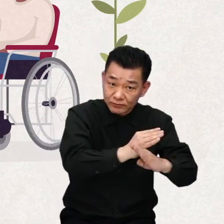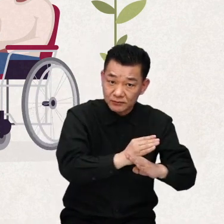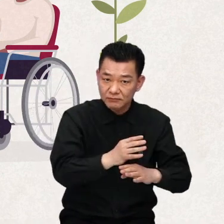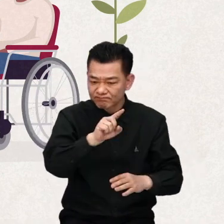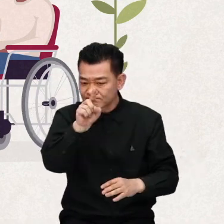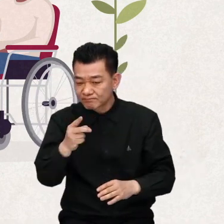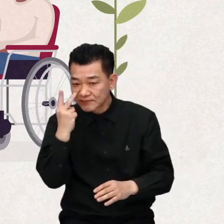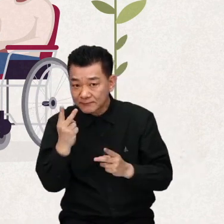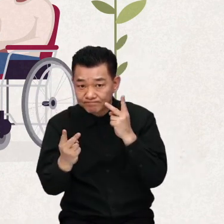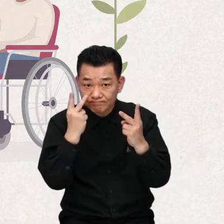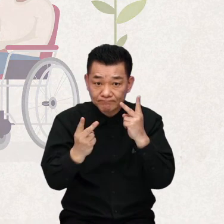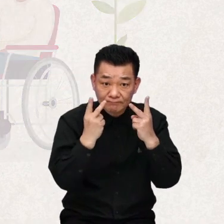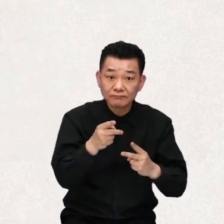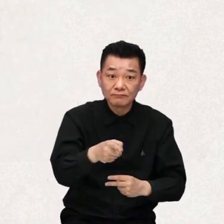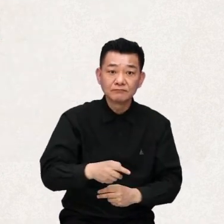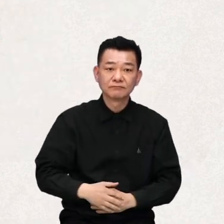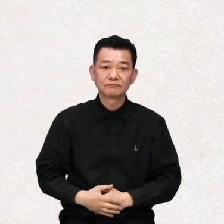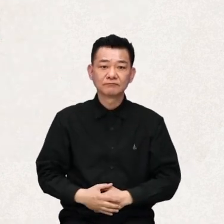being prohibited.